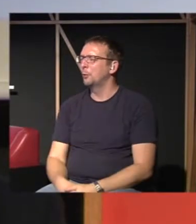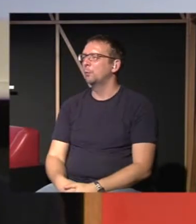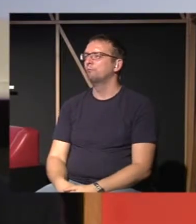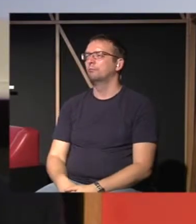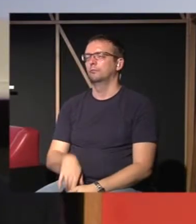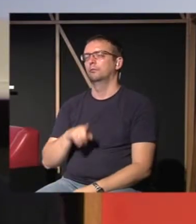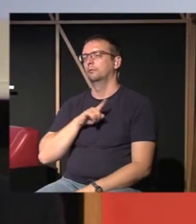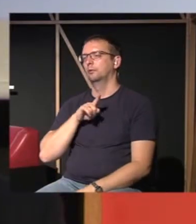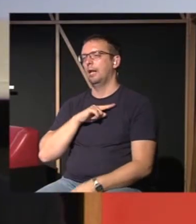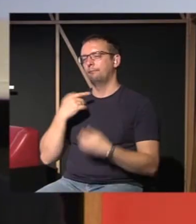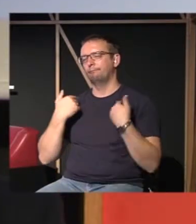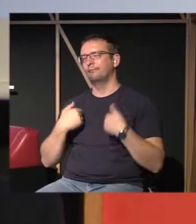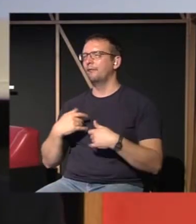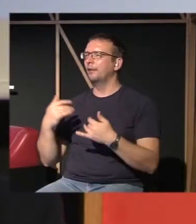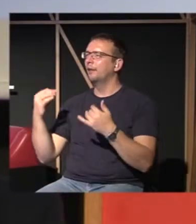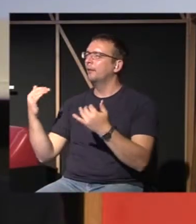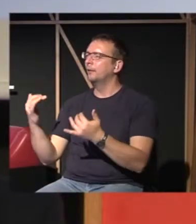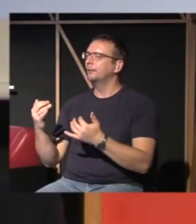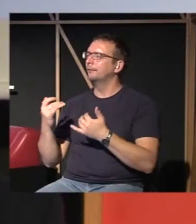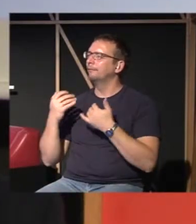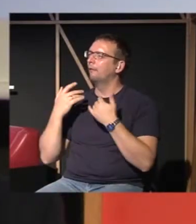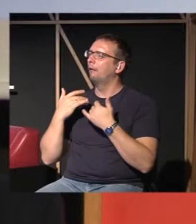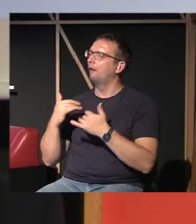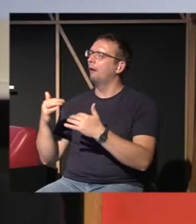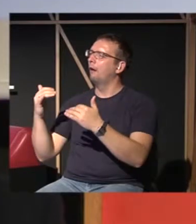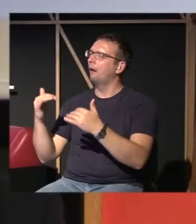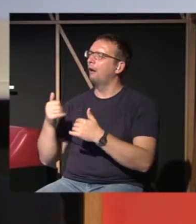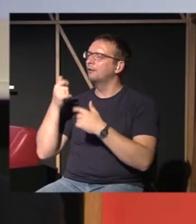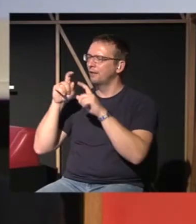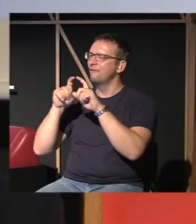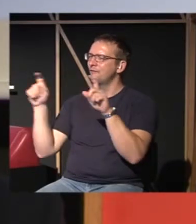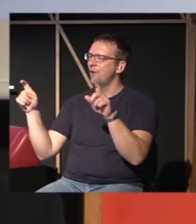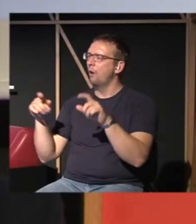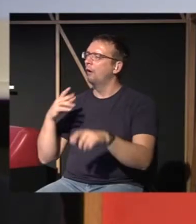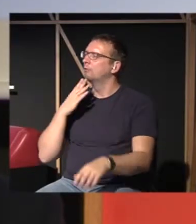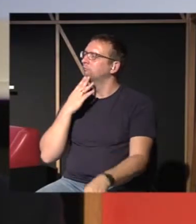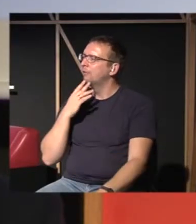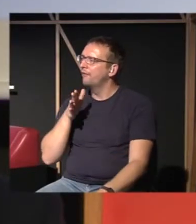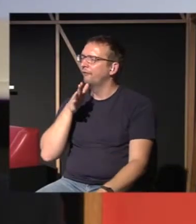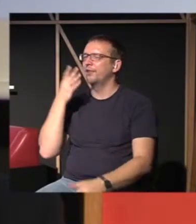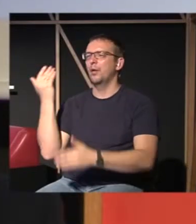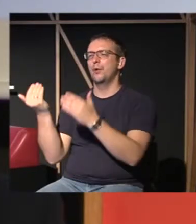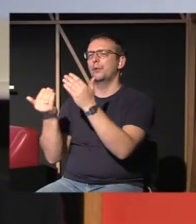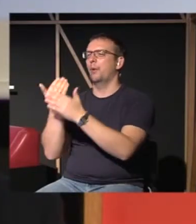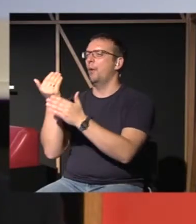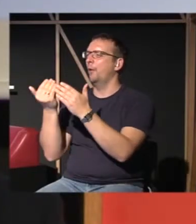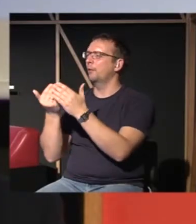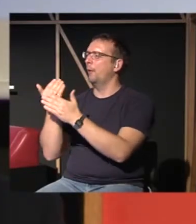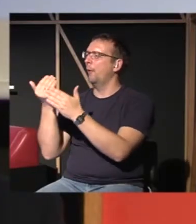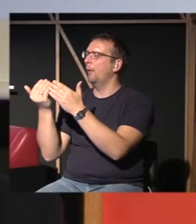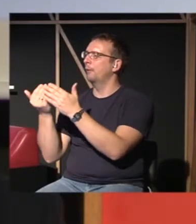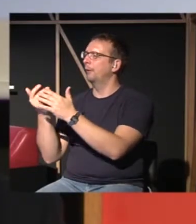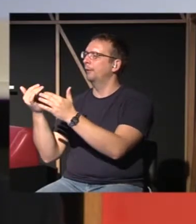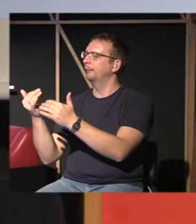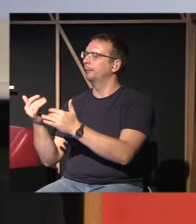Paolo mentioned earlier on, it's a never-ending journey. There's no final destination. there's no end game. You've got to